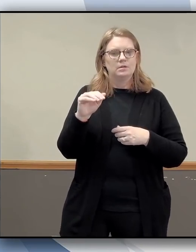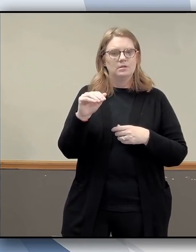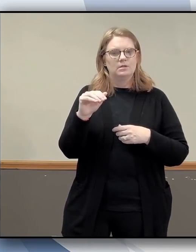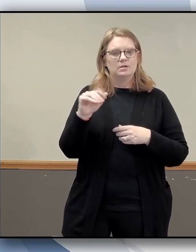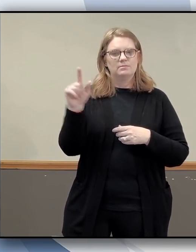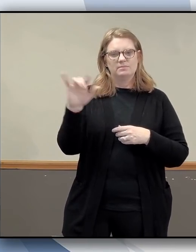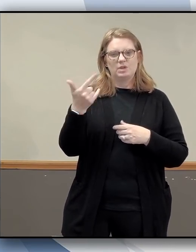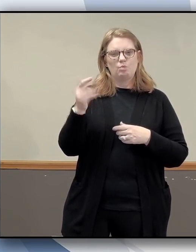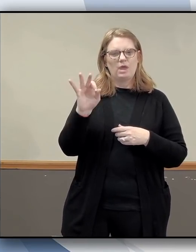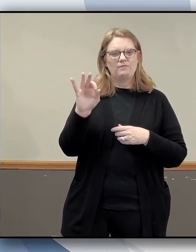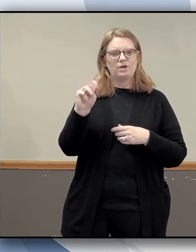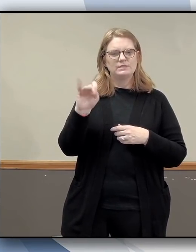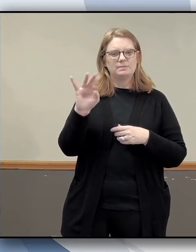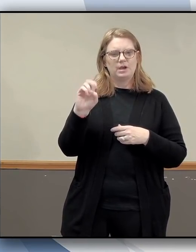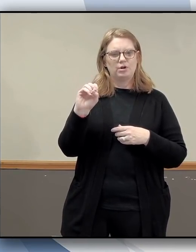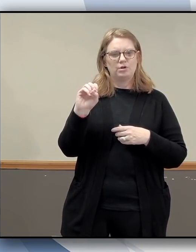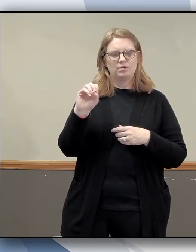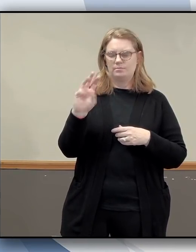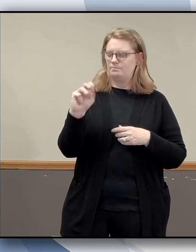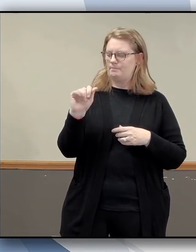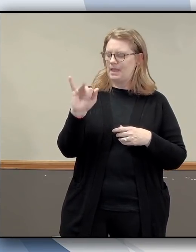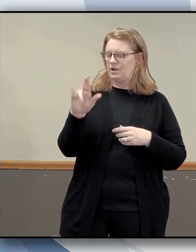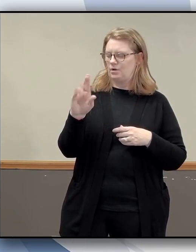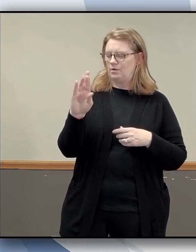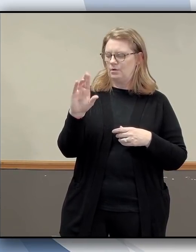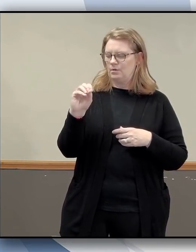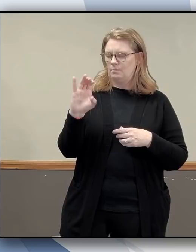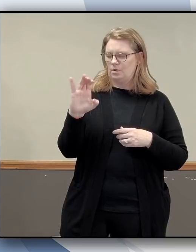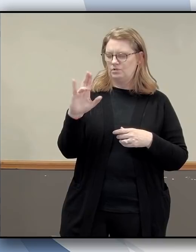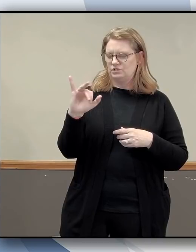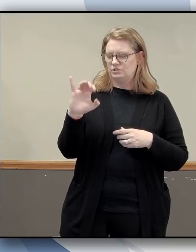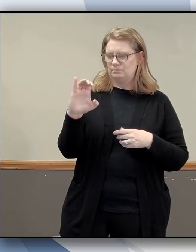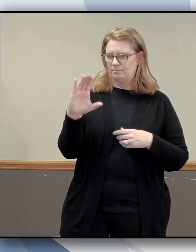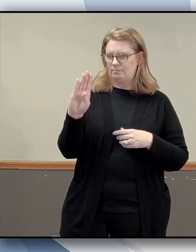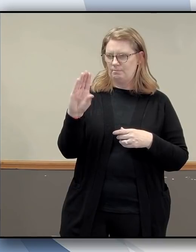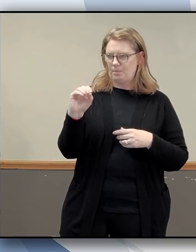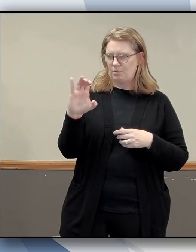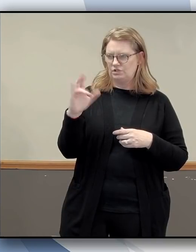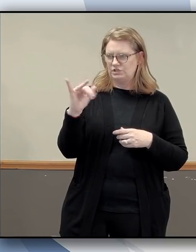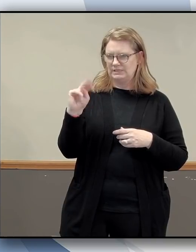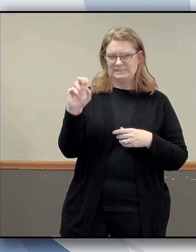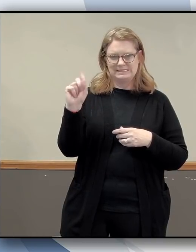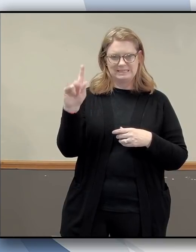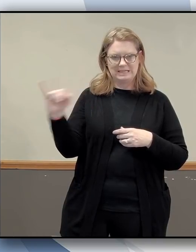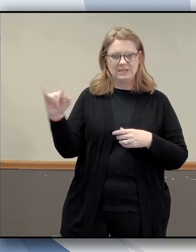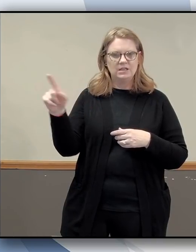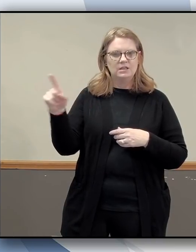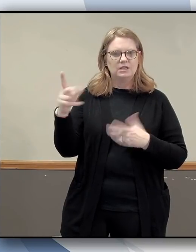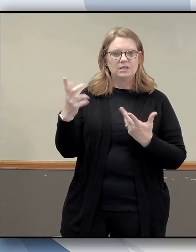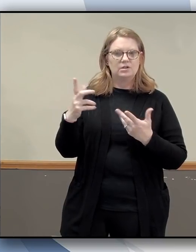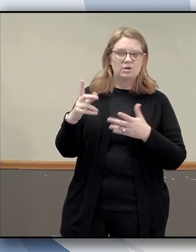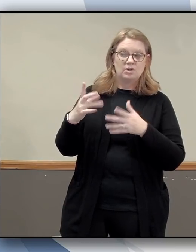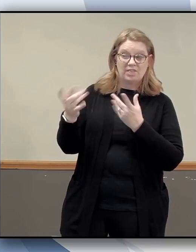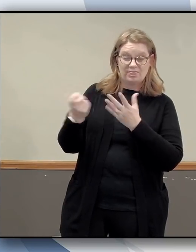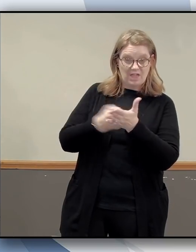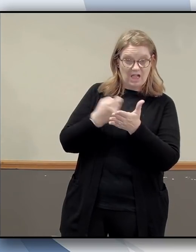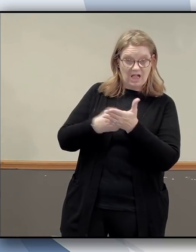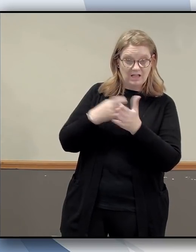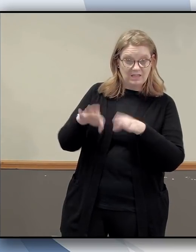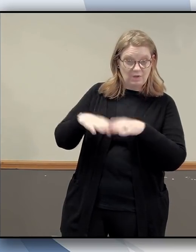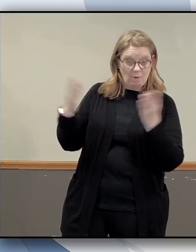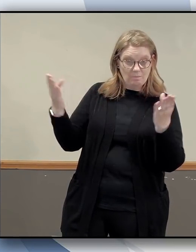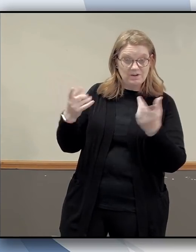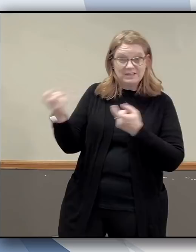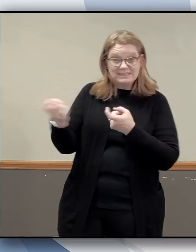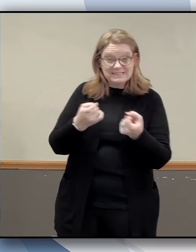from Grand Forks, was on hockey, wanting to keep hockey open. It wasn't the skating on the ice that was creating the problem. It was